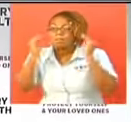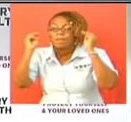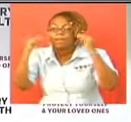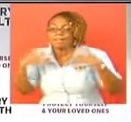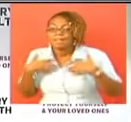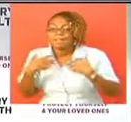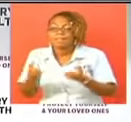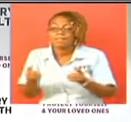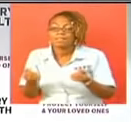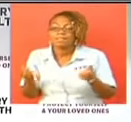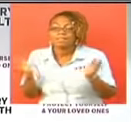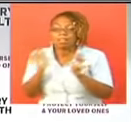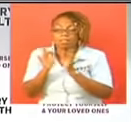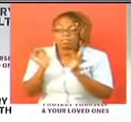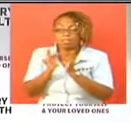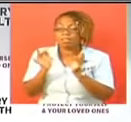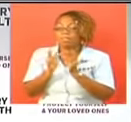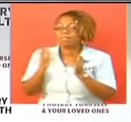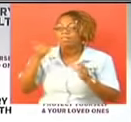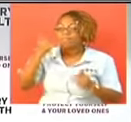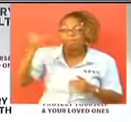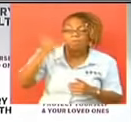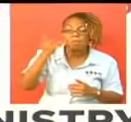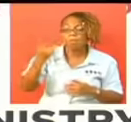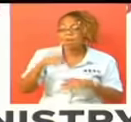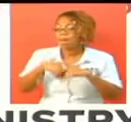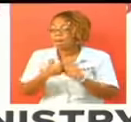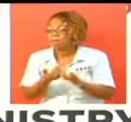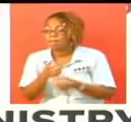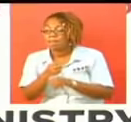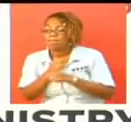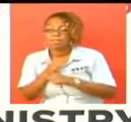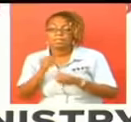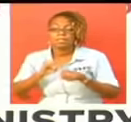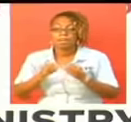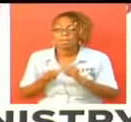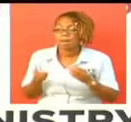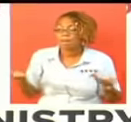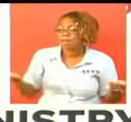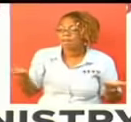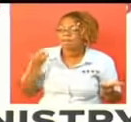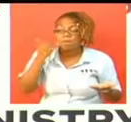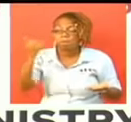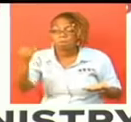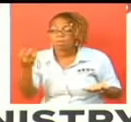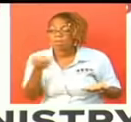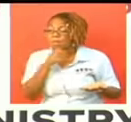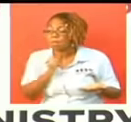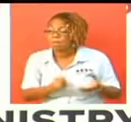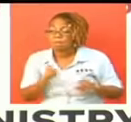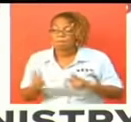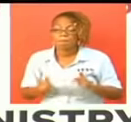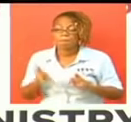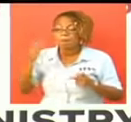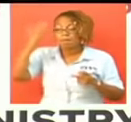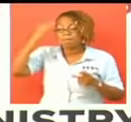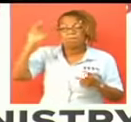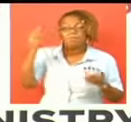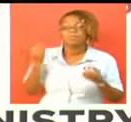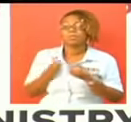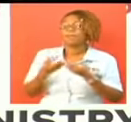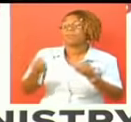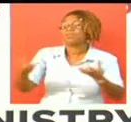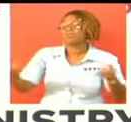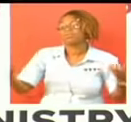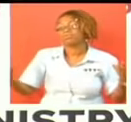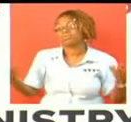Okay, thank you for the two questions. Now, again, it is really important for people to understand that irrespective of which variant is